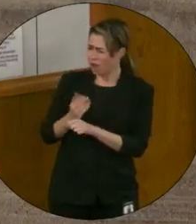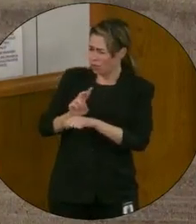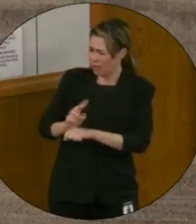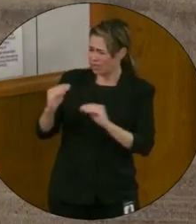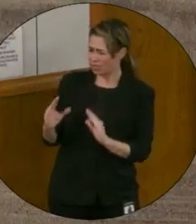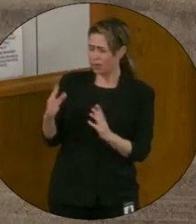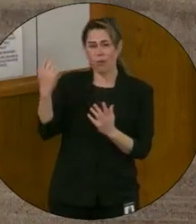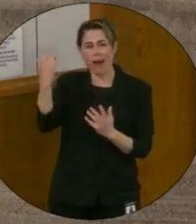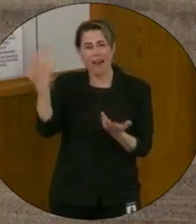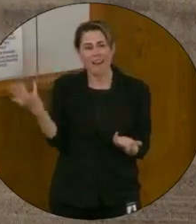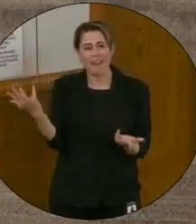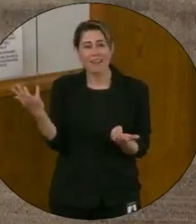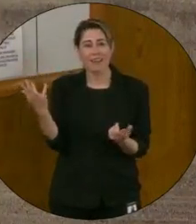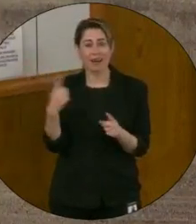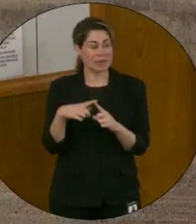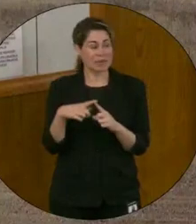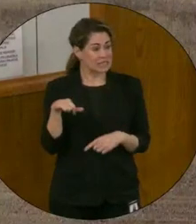And yet,